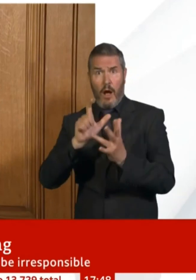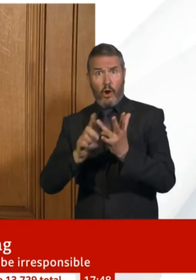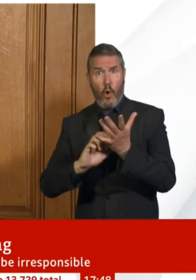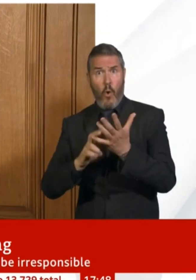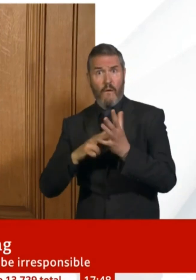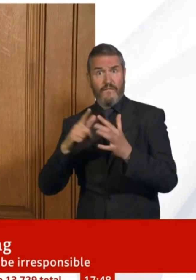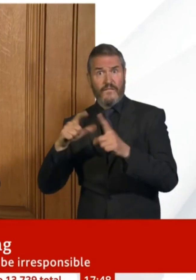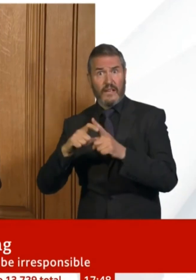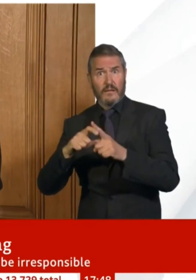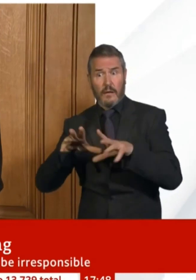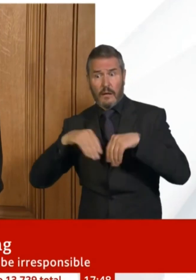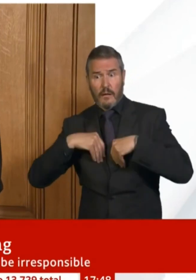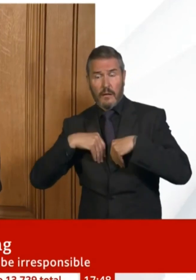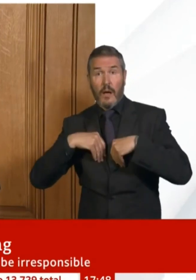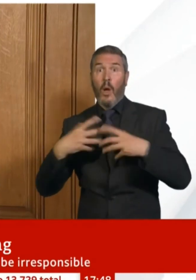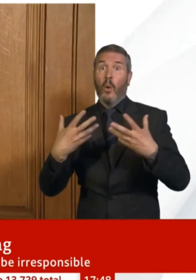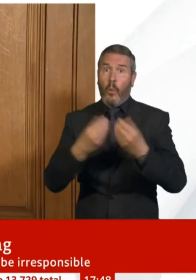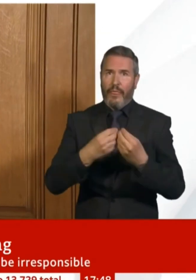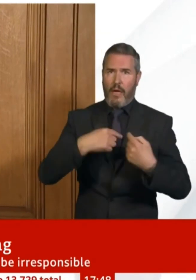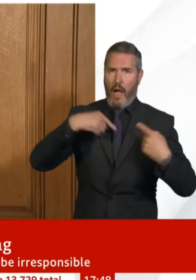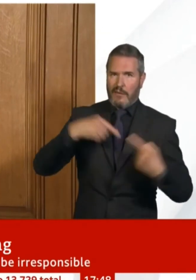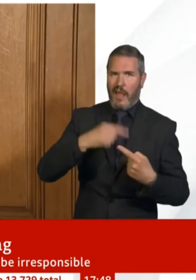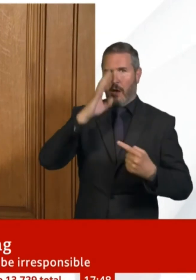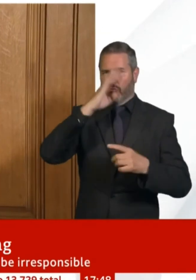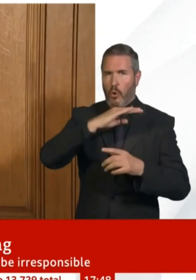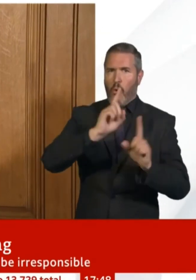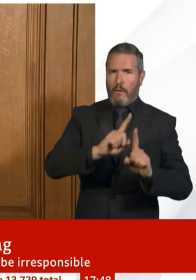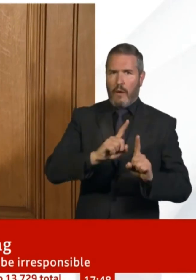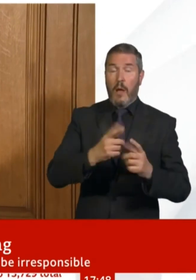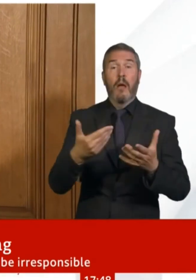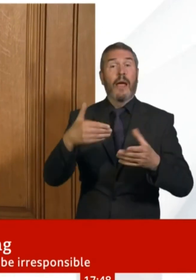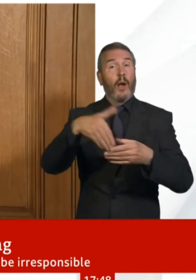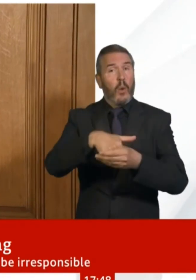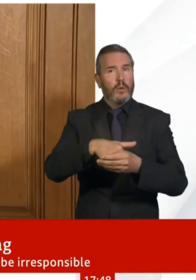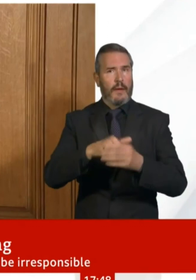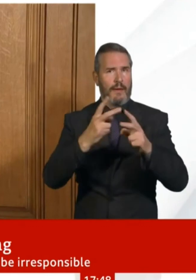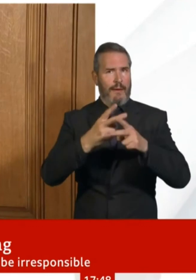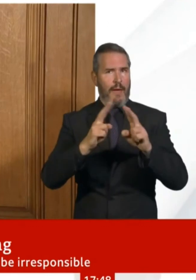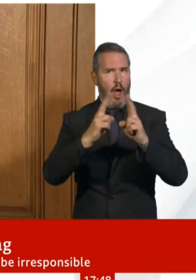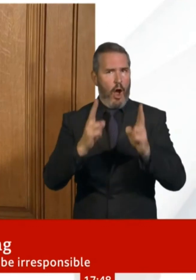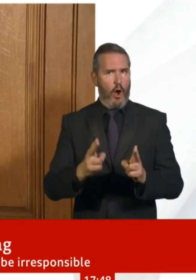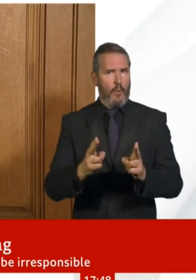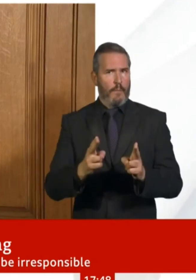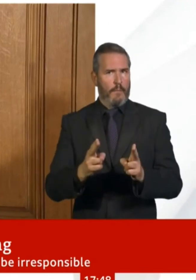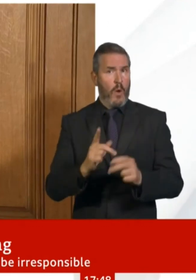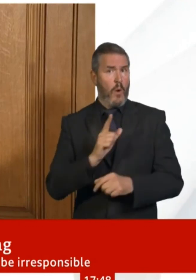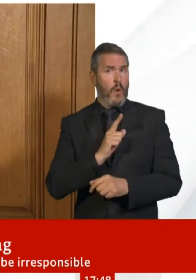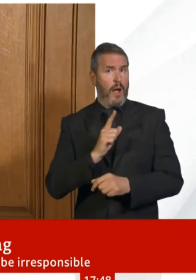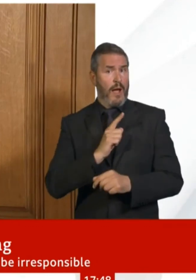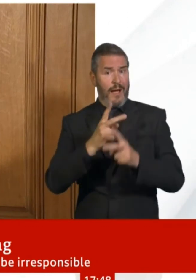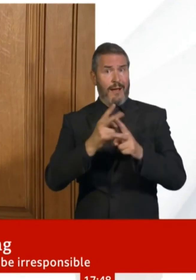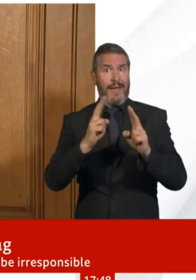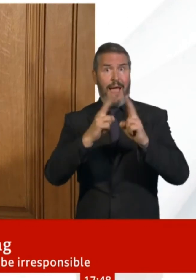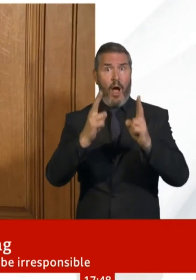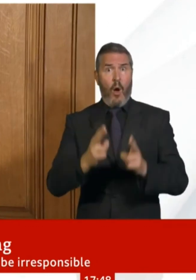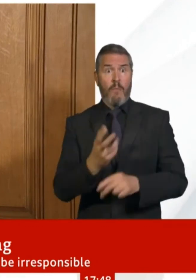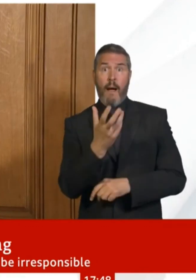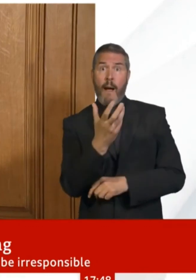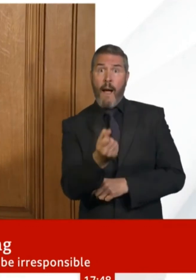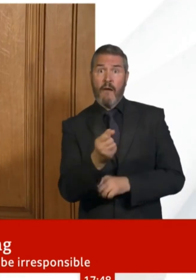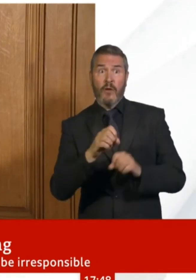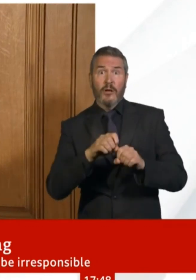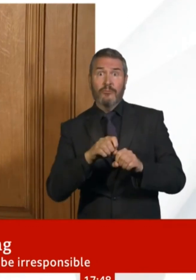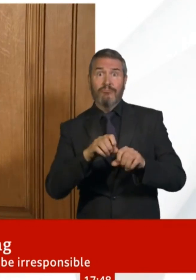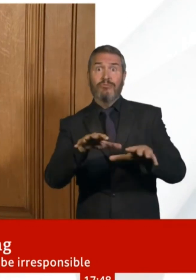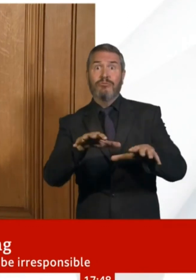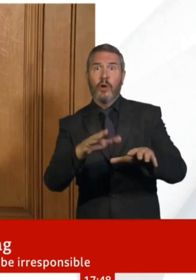to be linked together. And we do need to look at care homes, because if you look at care homes where there have been outbreaks, quite a few of them have